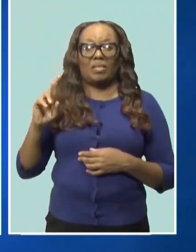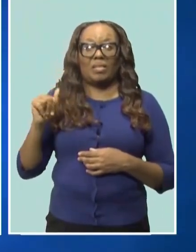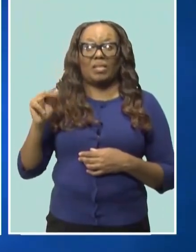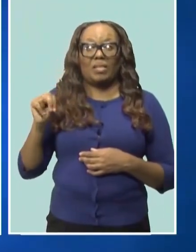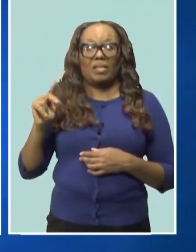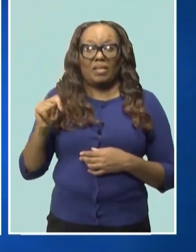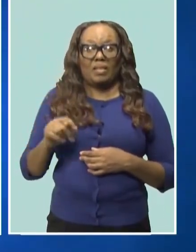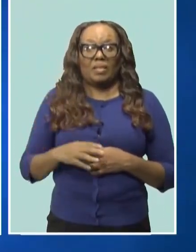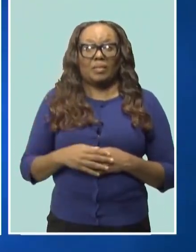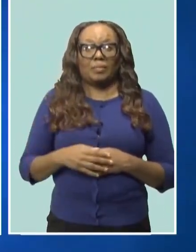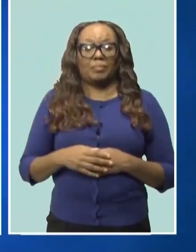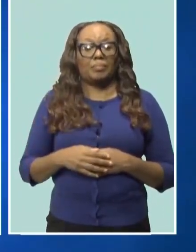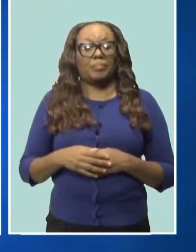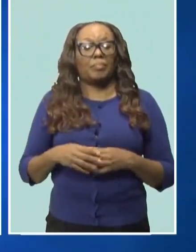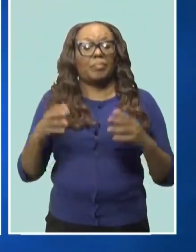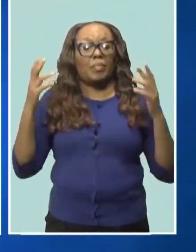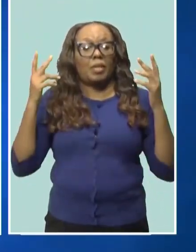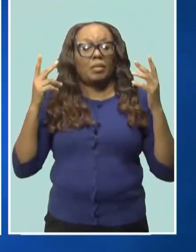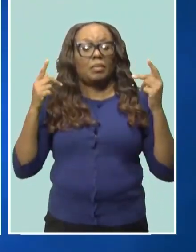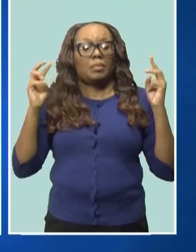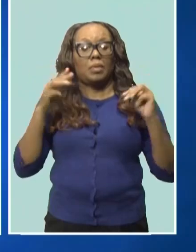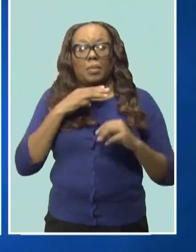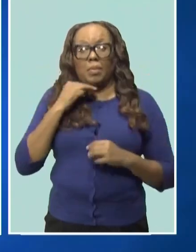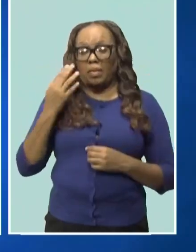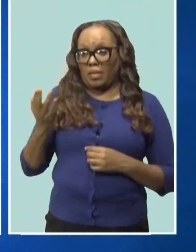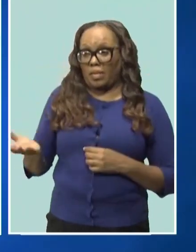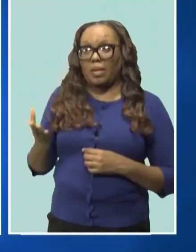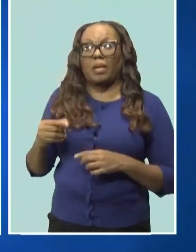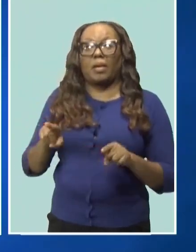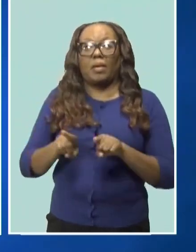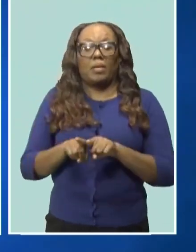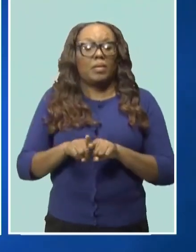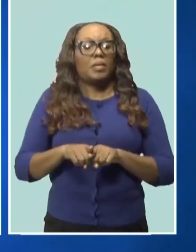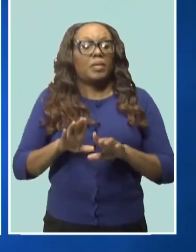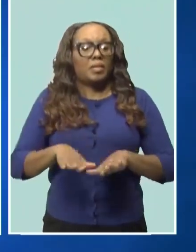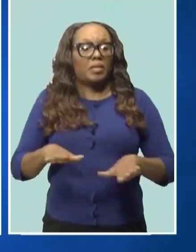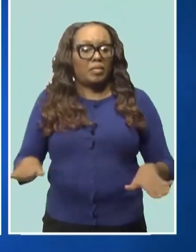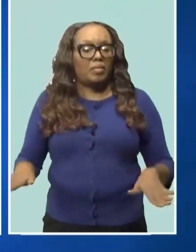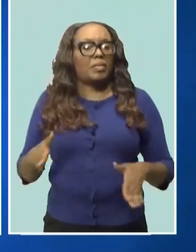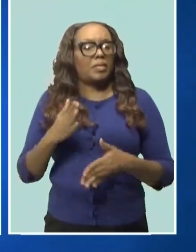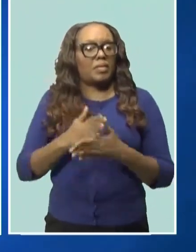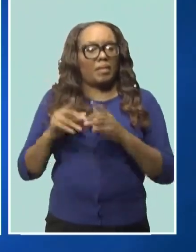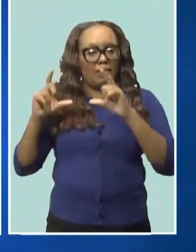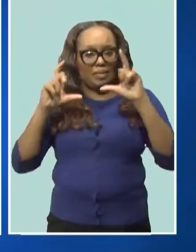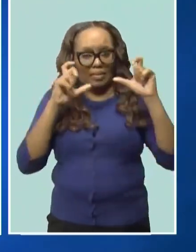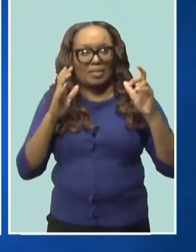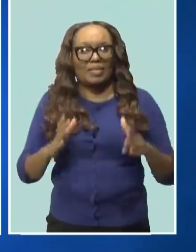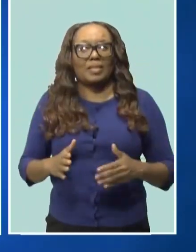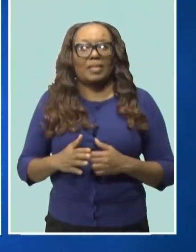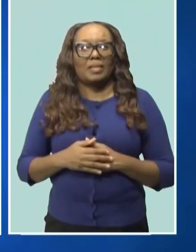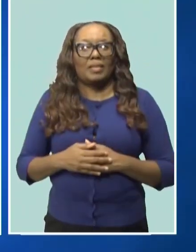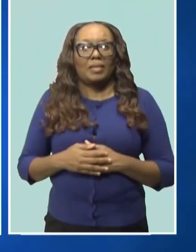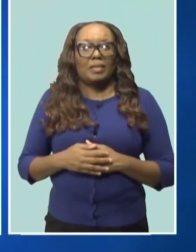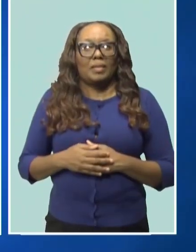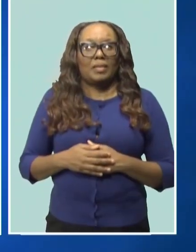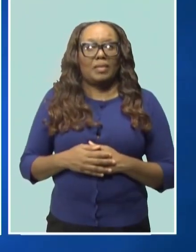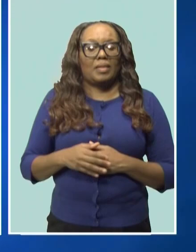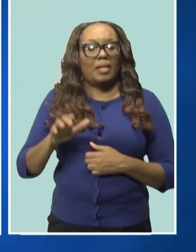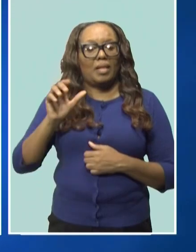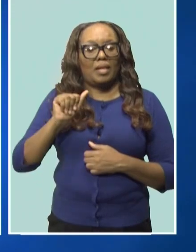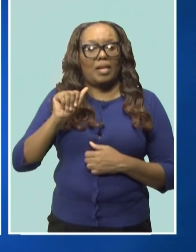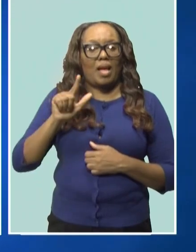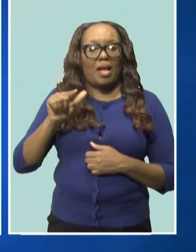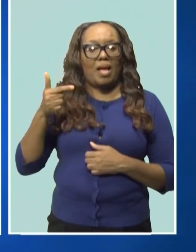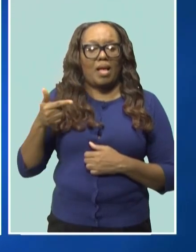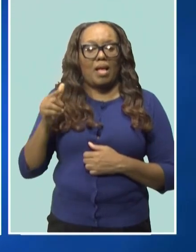along with his children, some of whom are also in the photography field. Longtime friend and colleague Al Jilt